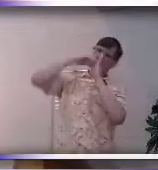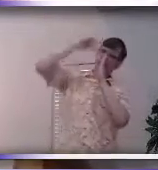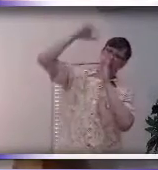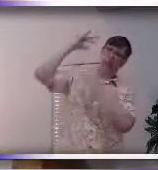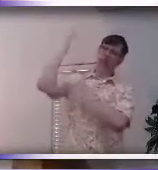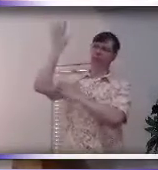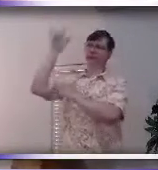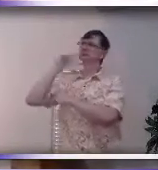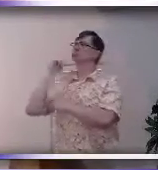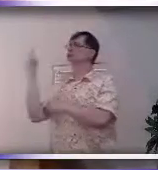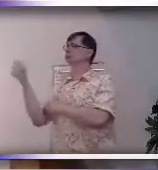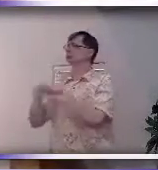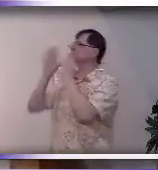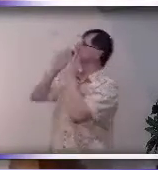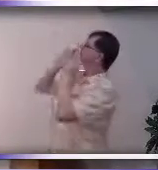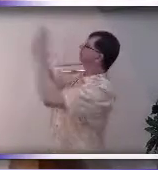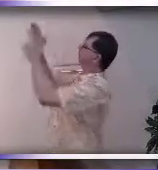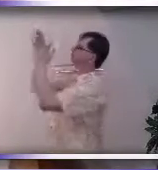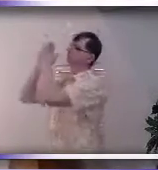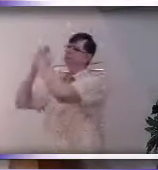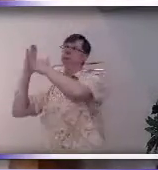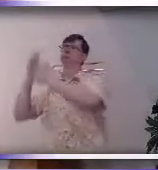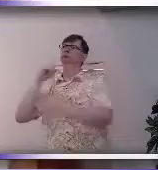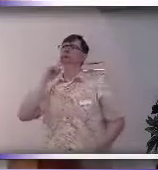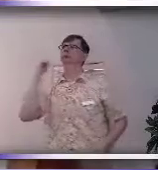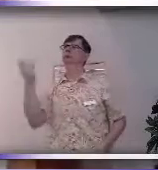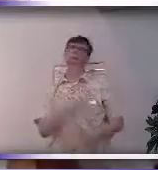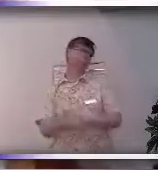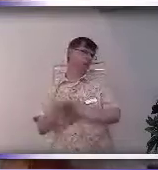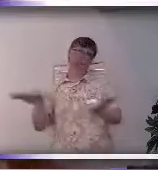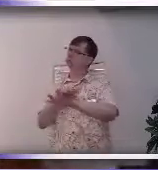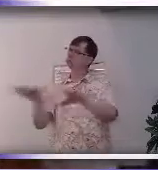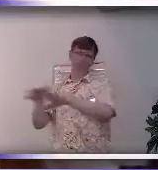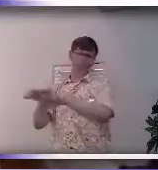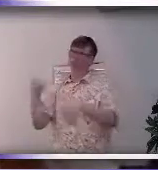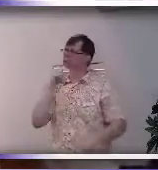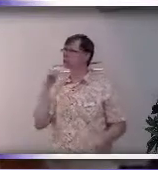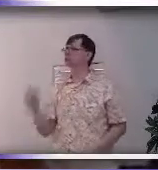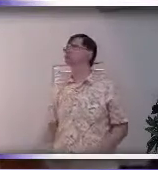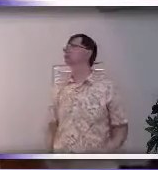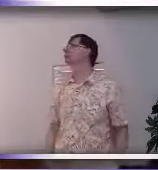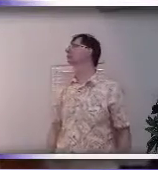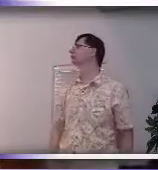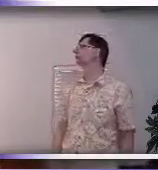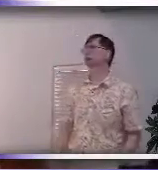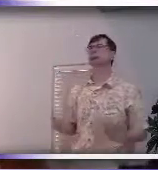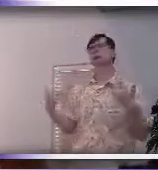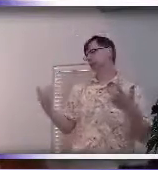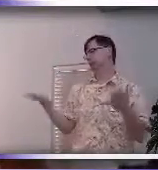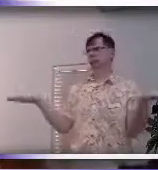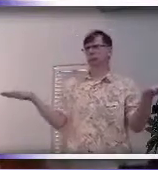you can call it potato. It doesn't really matter. Potato, whatever.